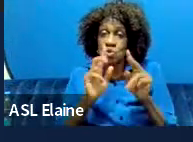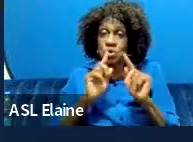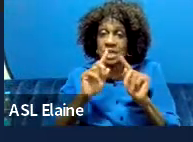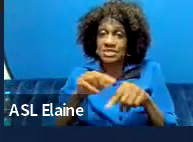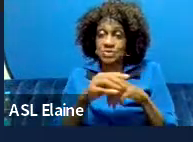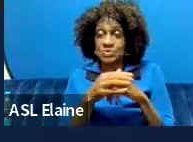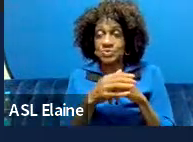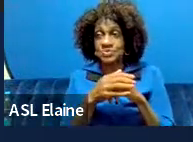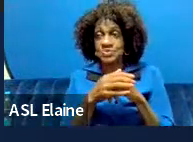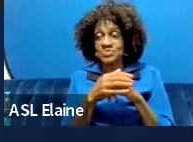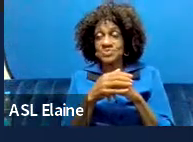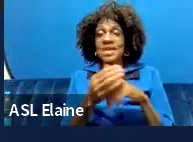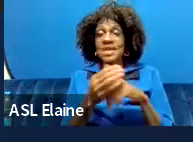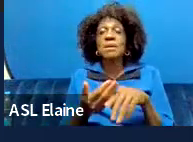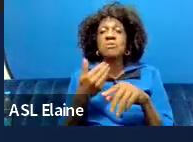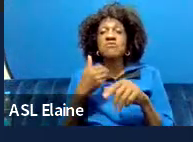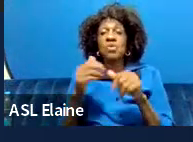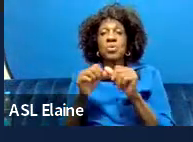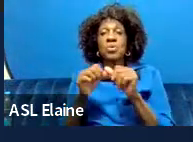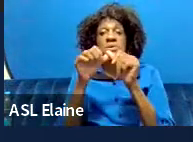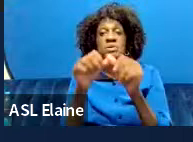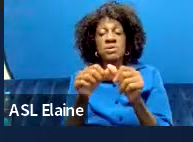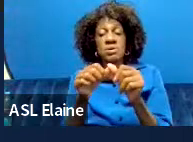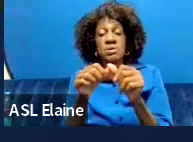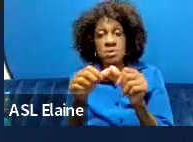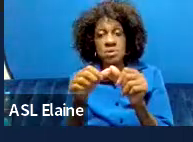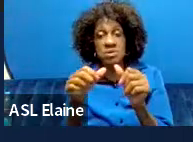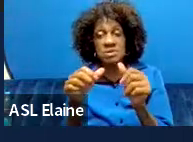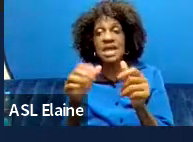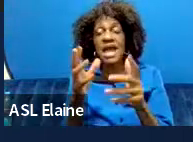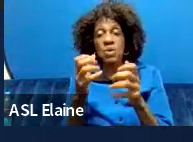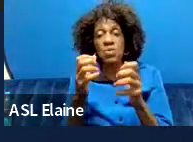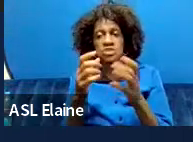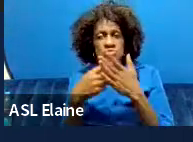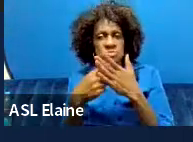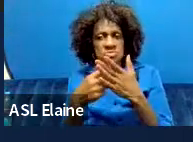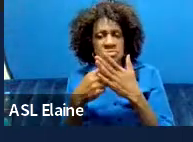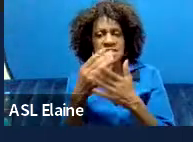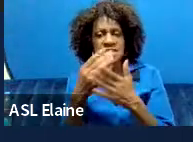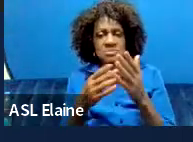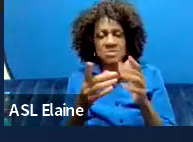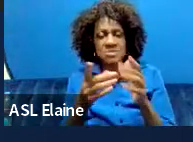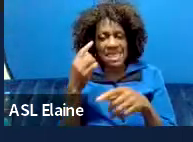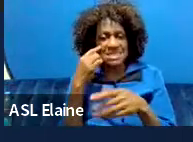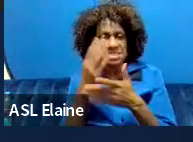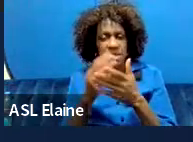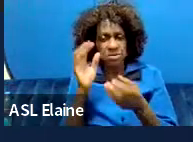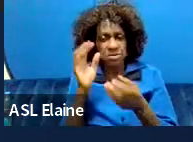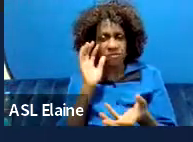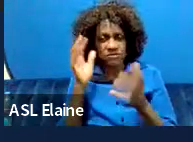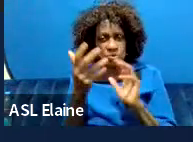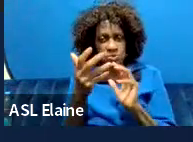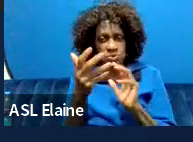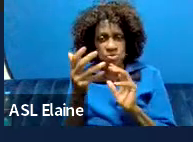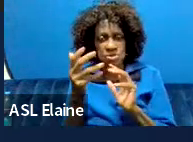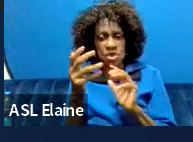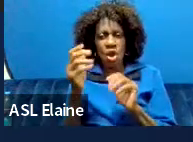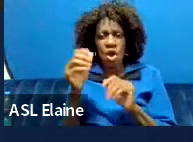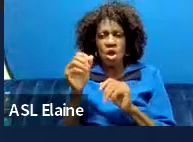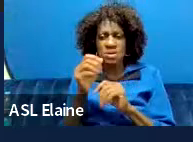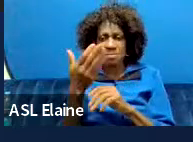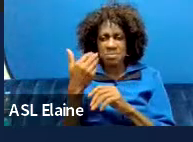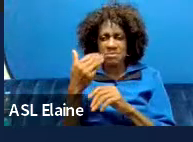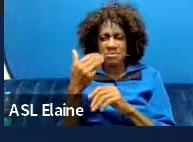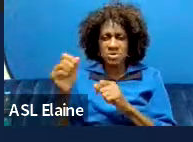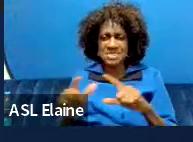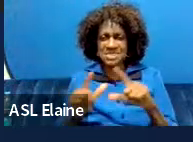question. Before we go on, Phil, I would like to just address something that I think there might have been some confusion in a slide, my slide